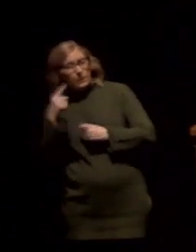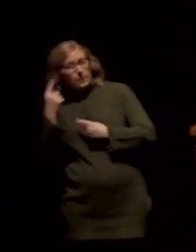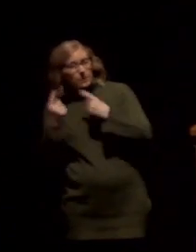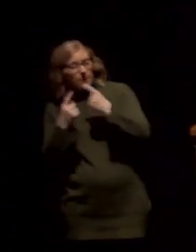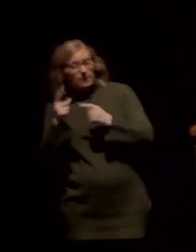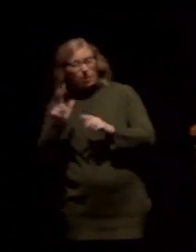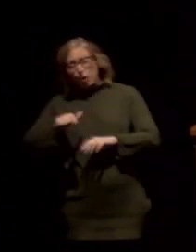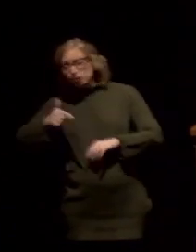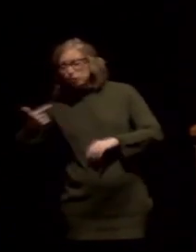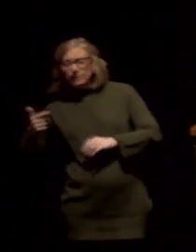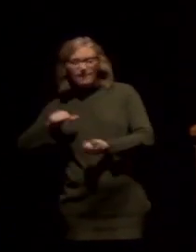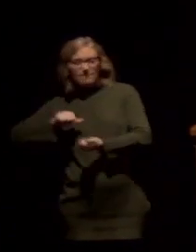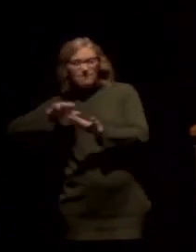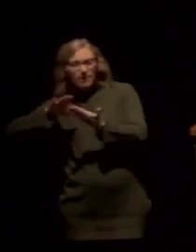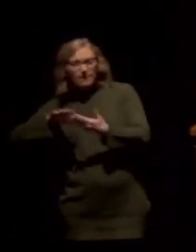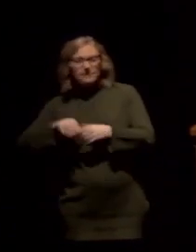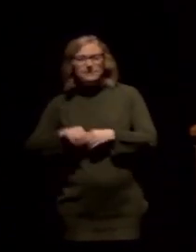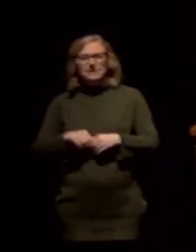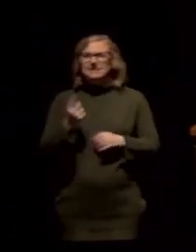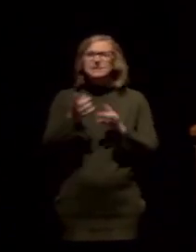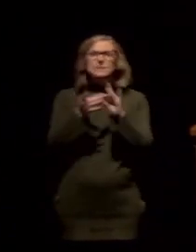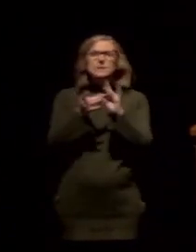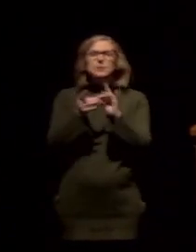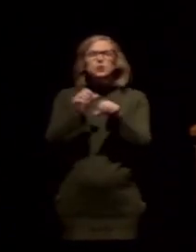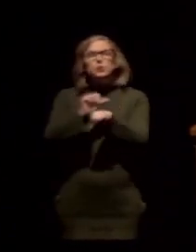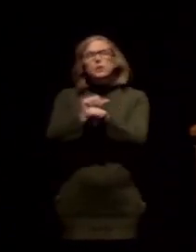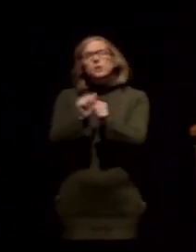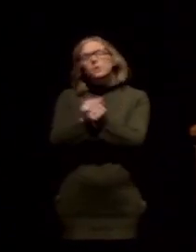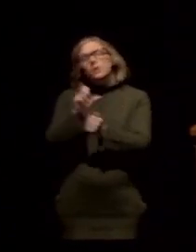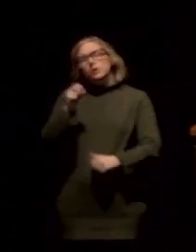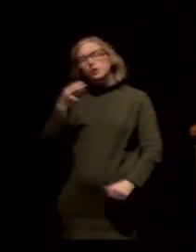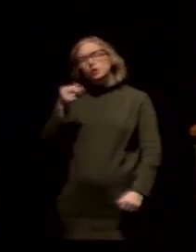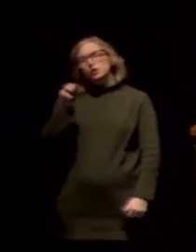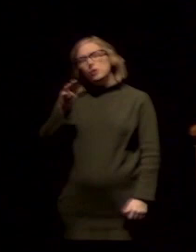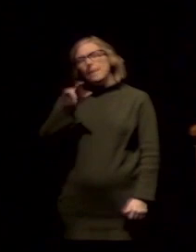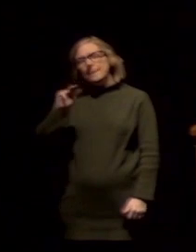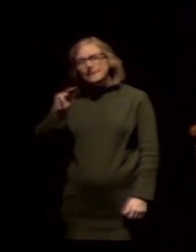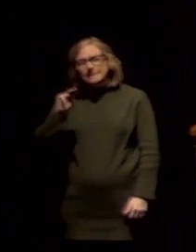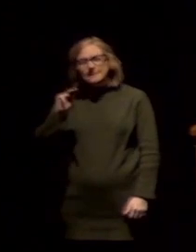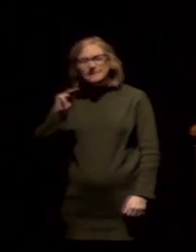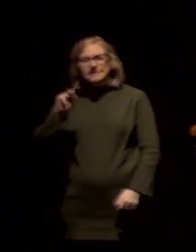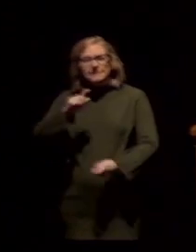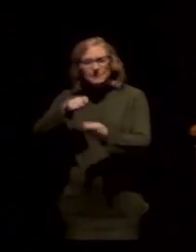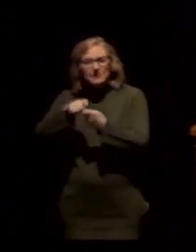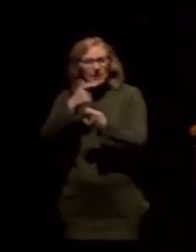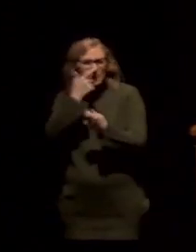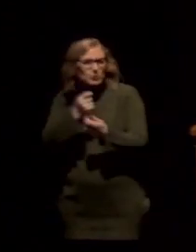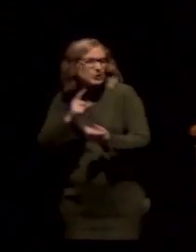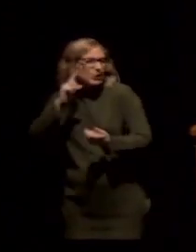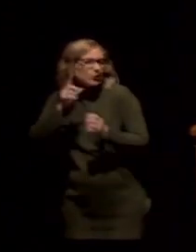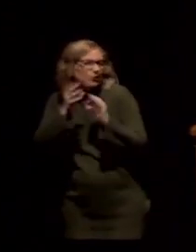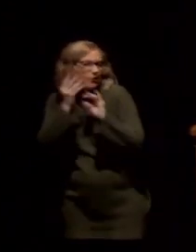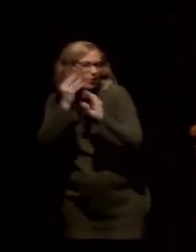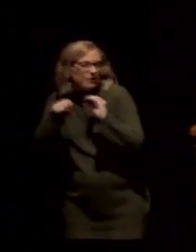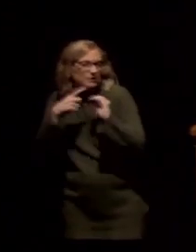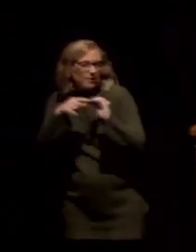of alternative methods? I know kind of someone mentioned working with shamans. I can't remember who it was, but I'm interested to hear your thoughts on